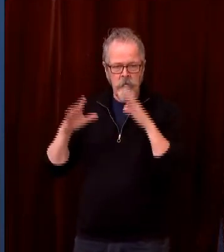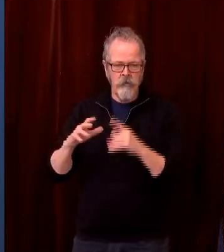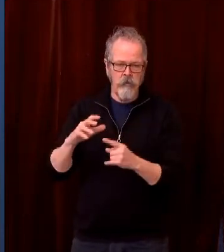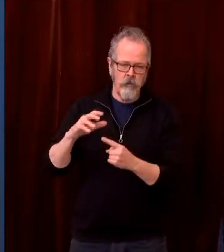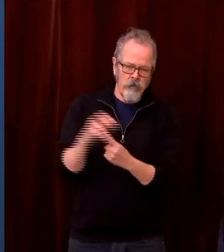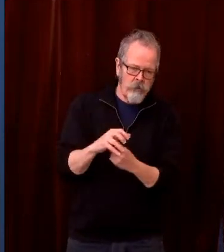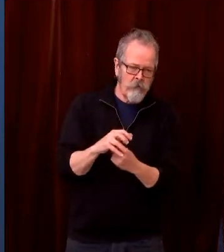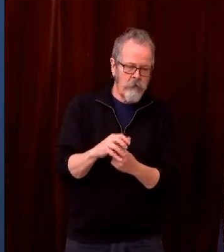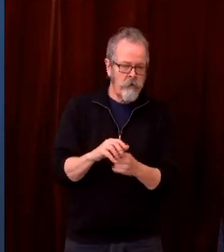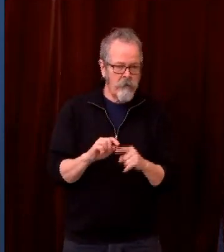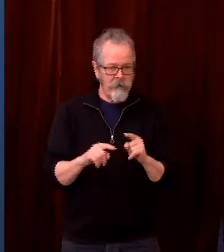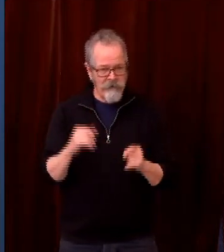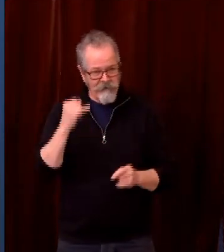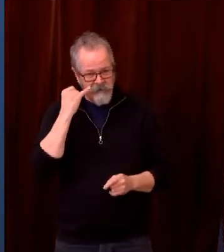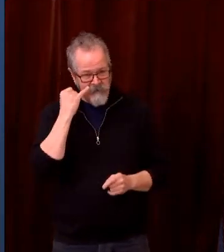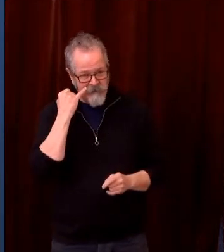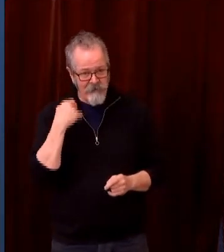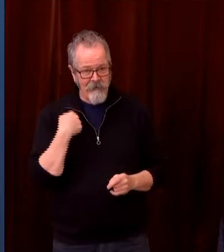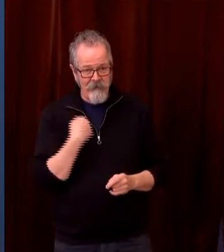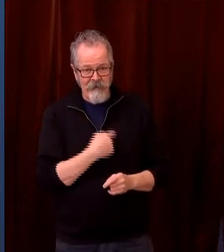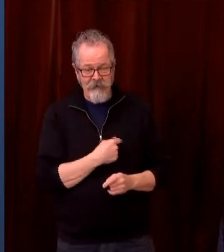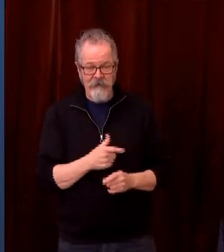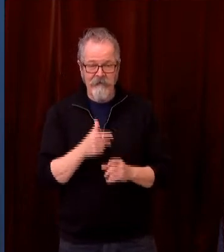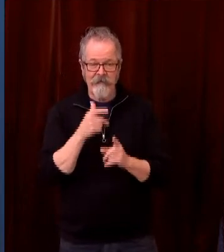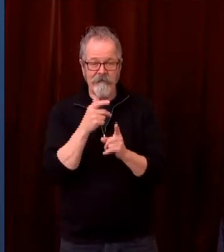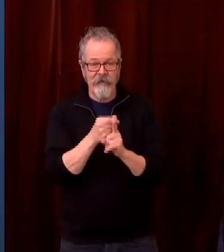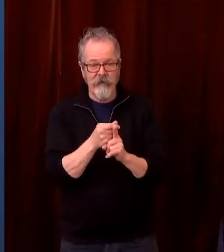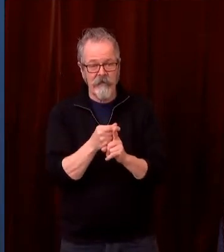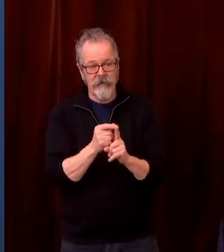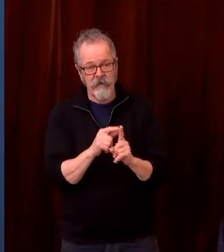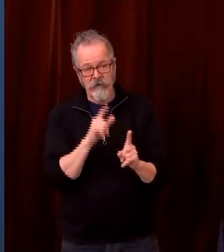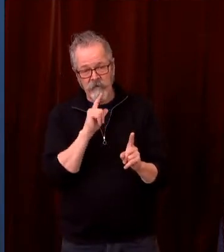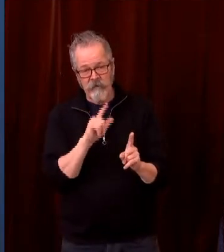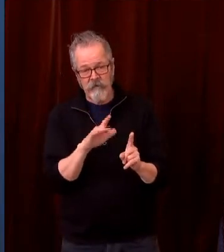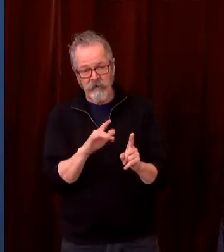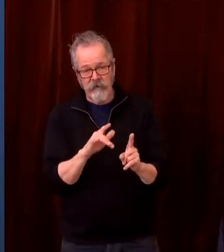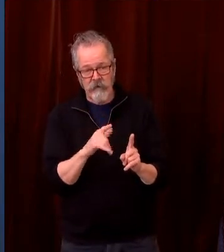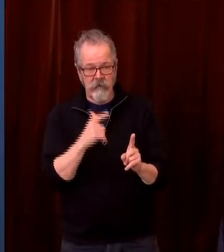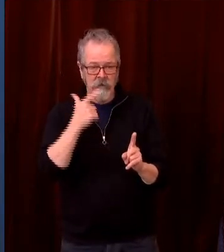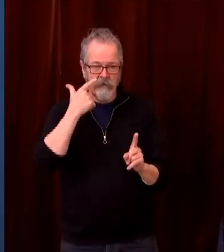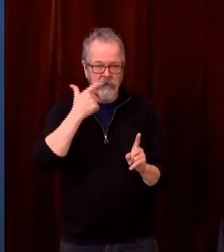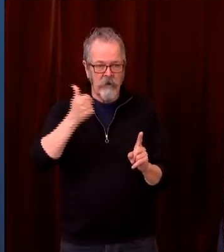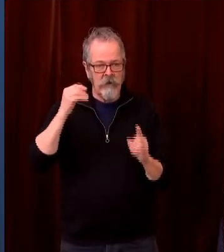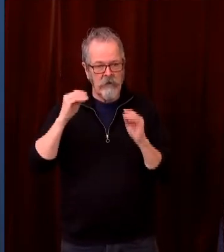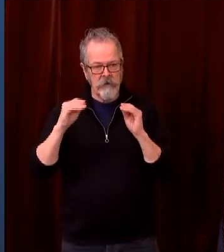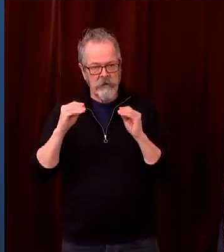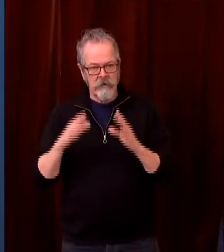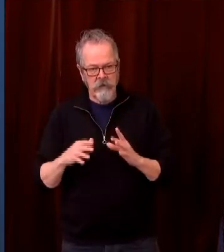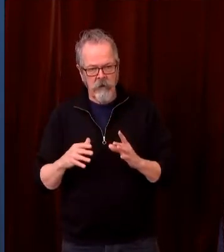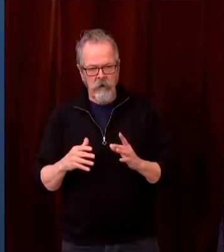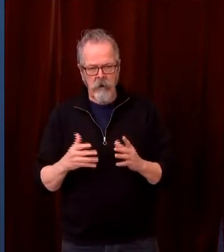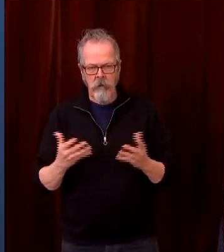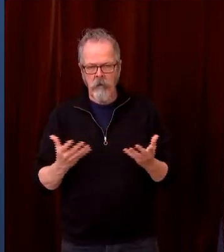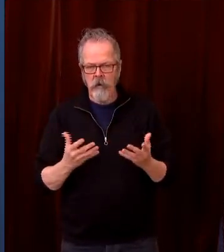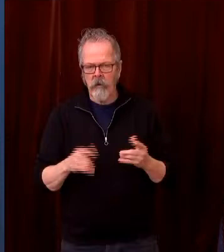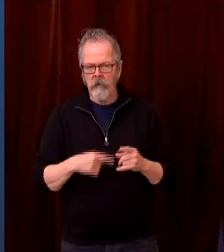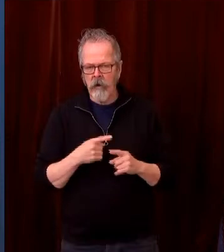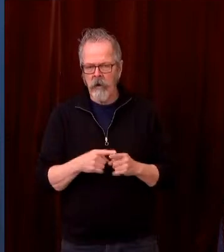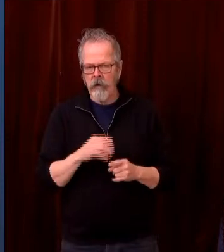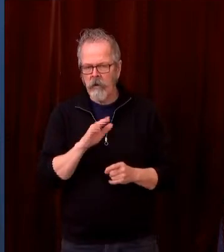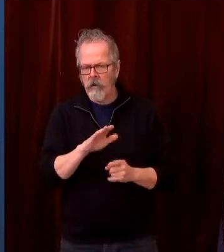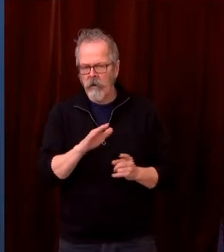her 80-year-old grandmother doesn't get it. And her 65-year-old, or I'm doing the math wrong,